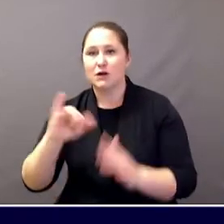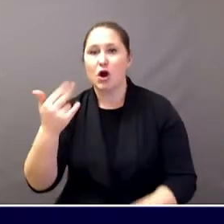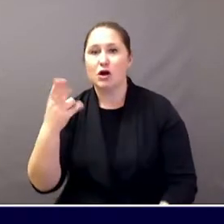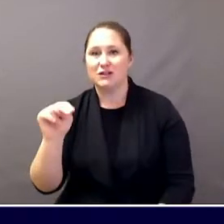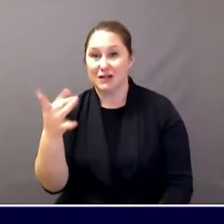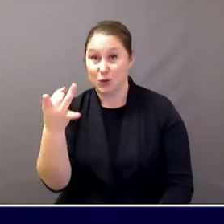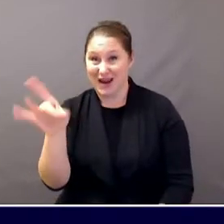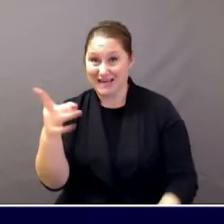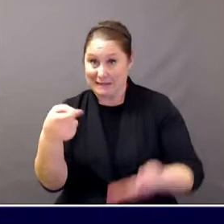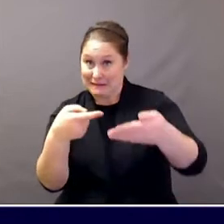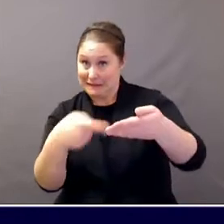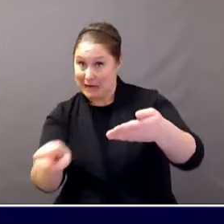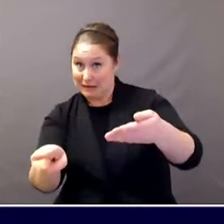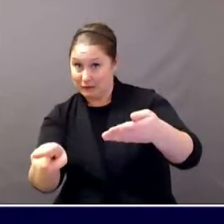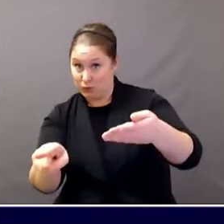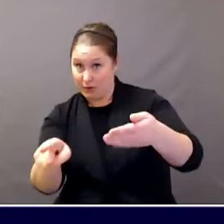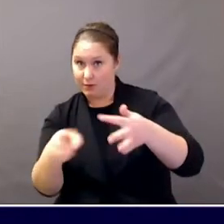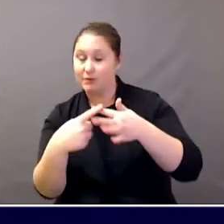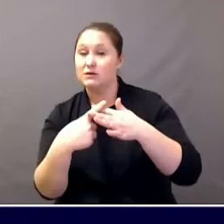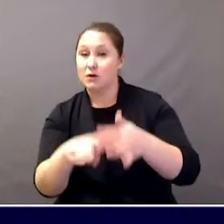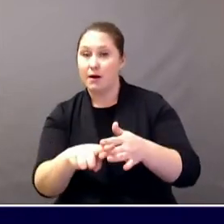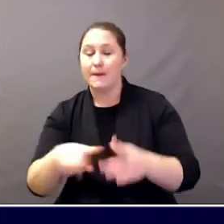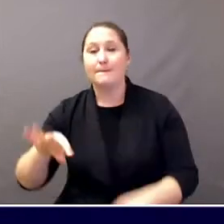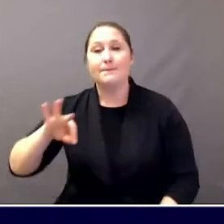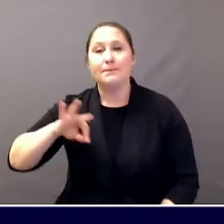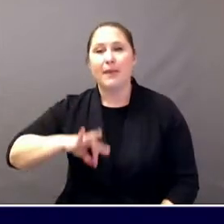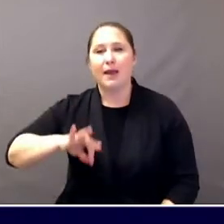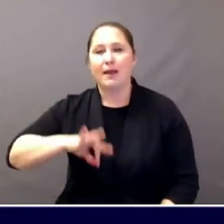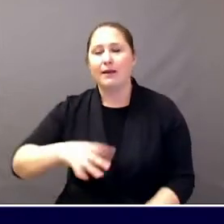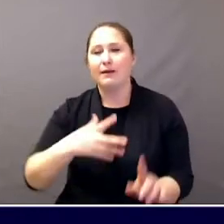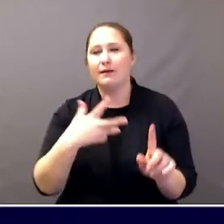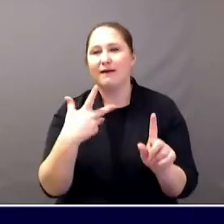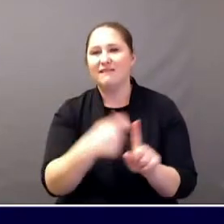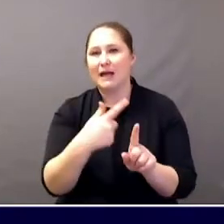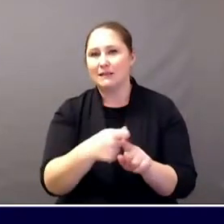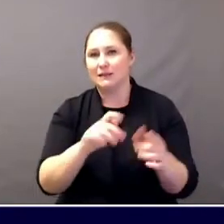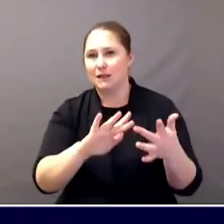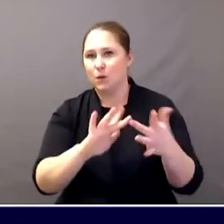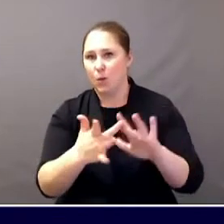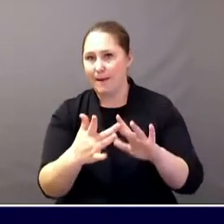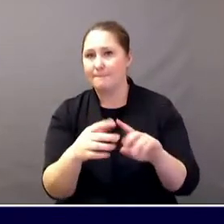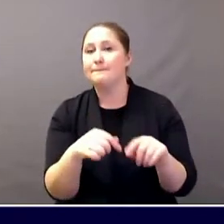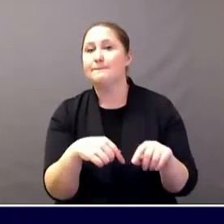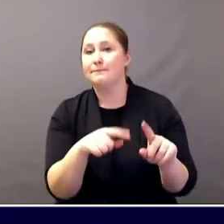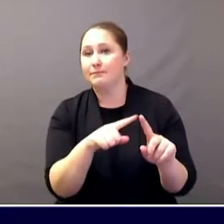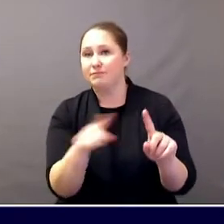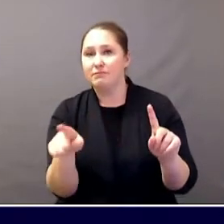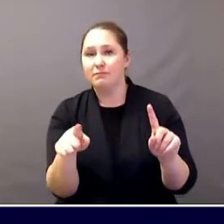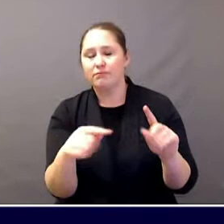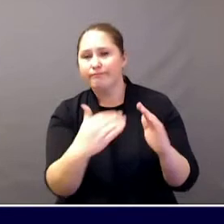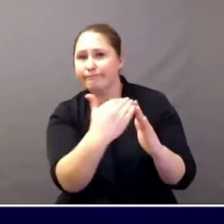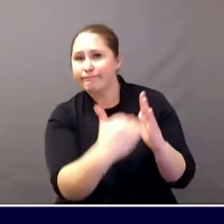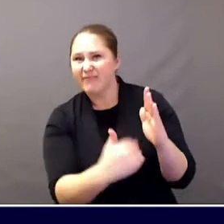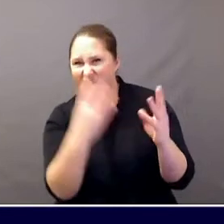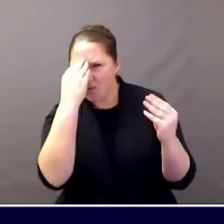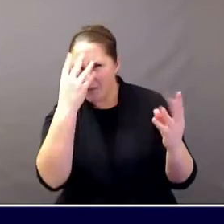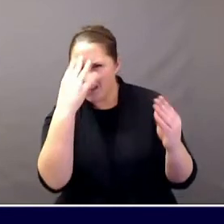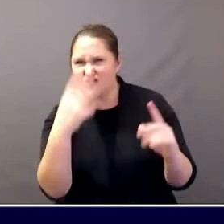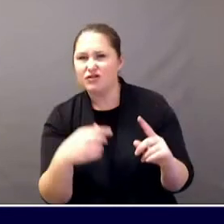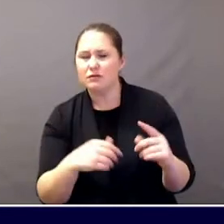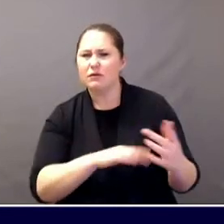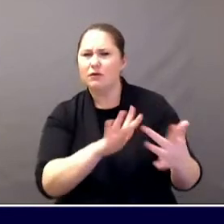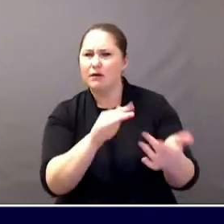on the Maine vaccine website information about how people can reach out to their doctor, their health